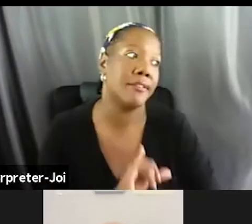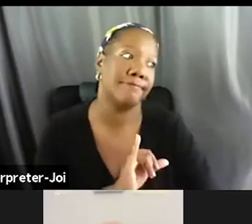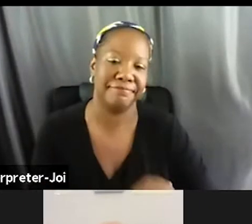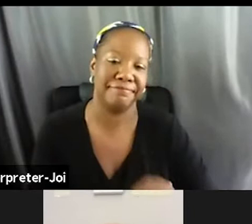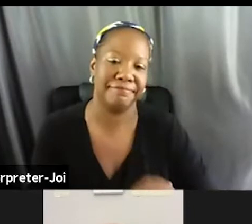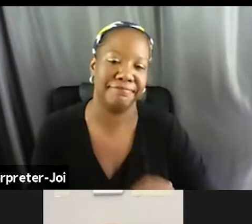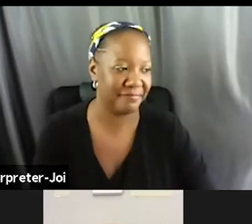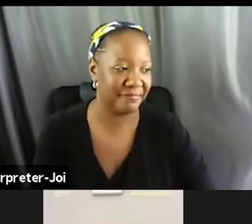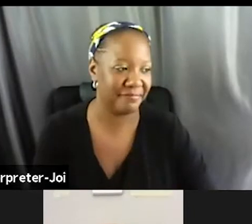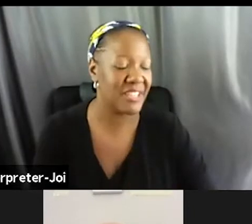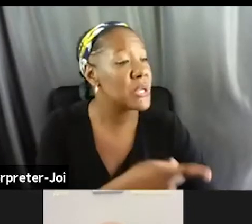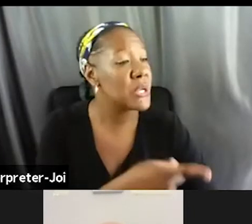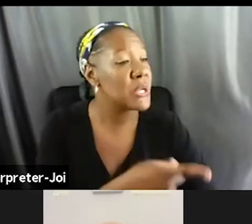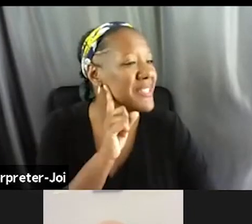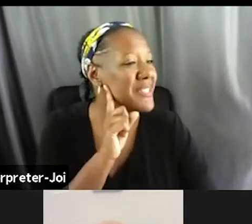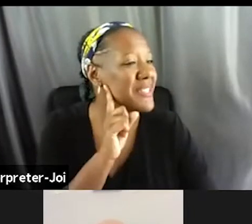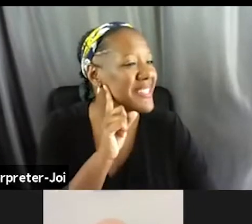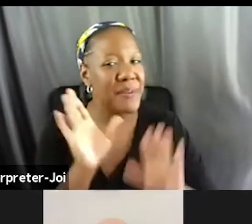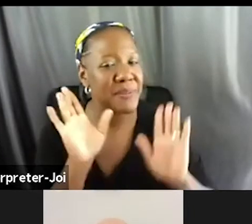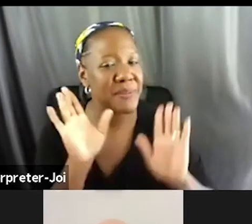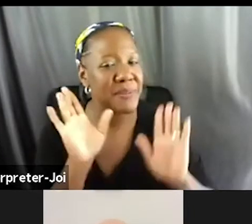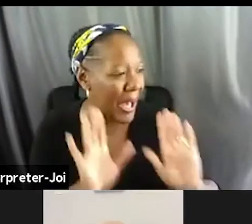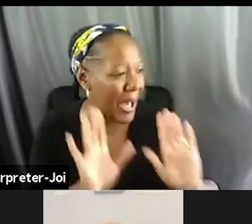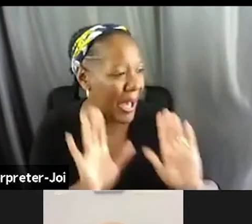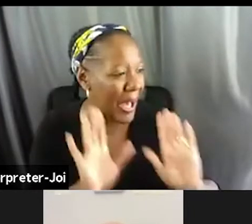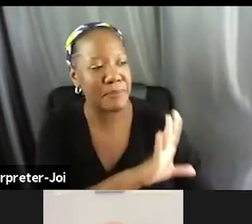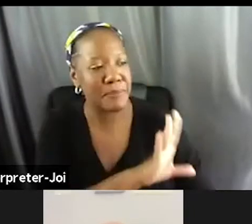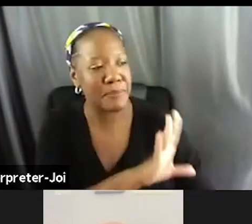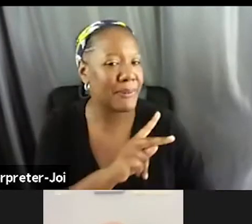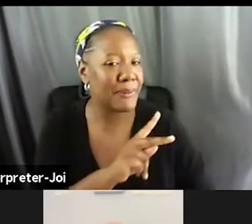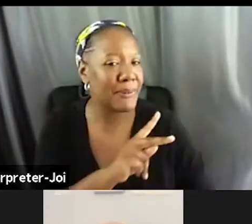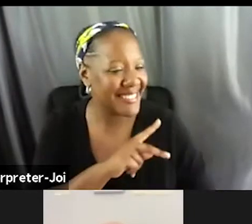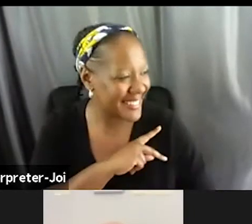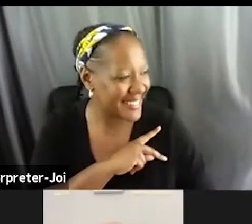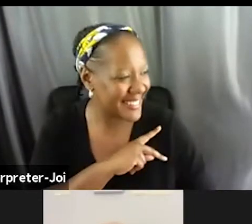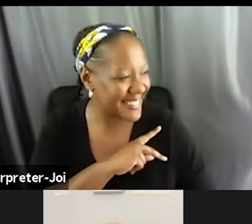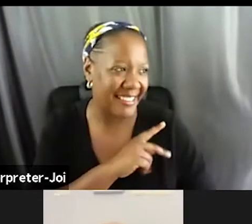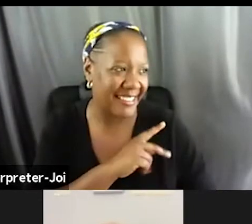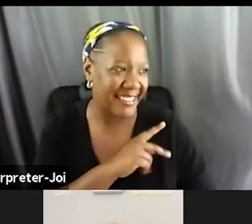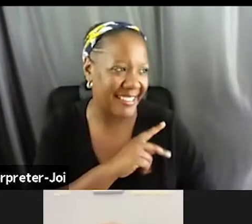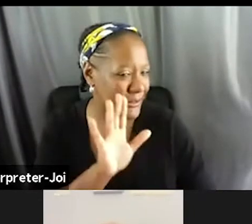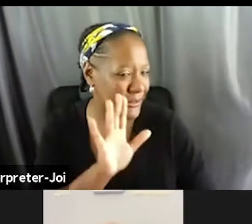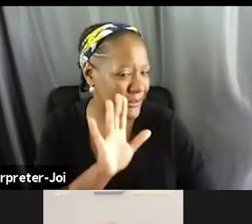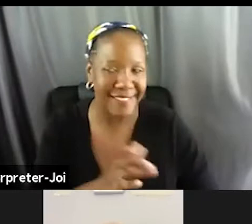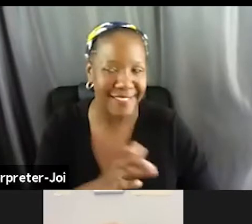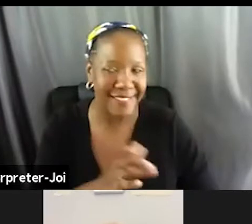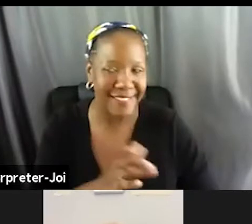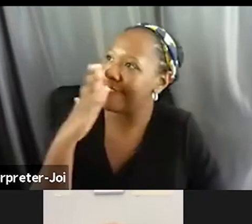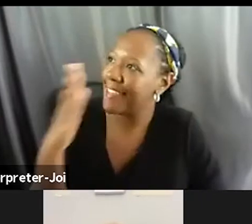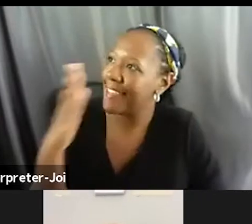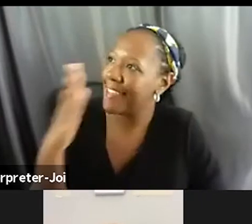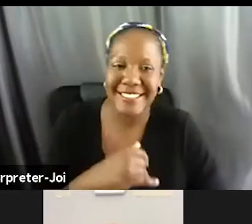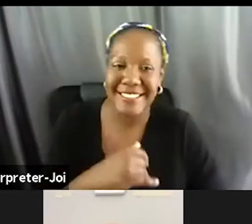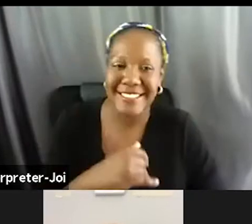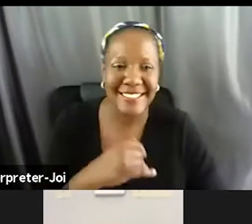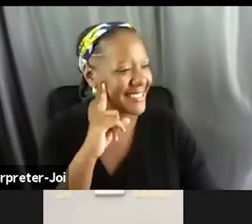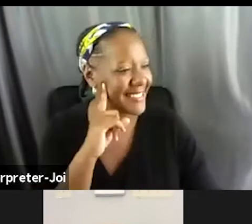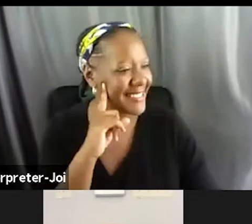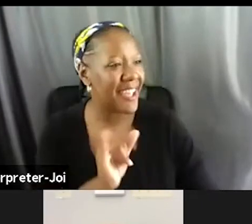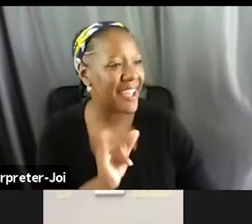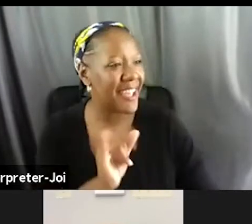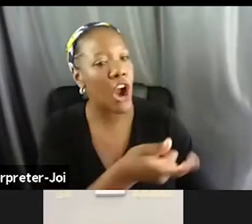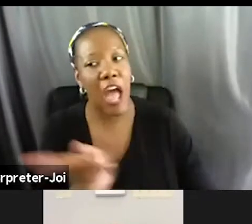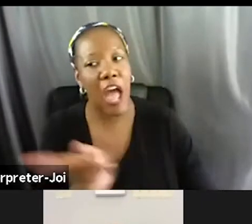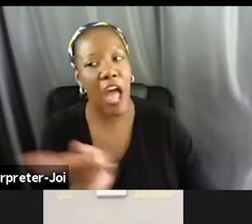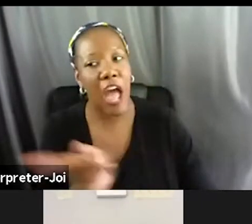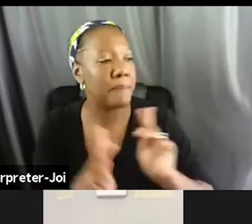sound so awesome. Like, you have a great personality, Grace. Thanks. Sounds like you're a real advocate for others who